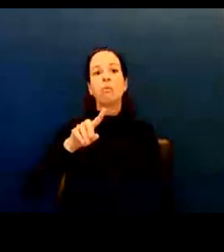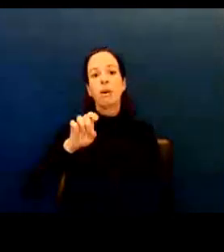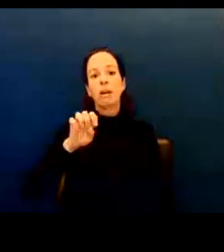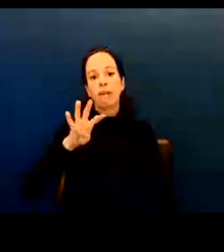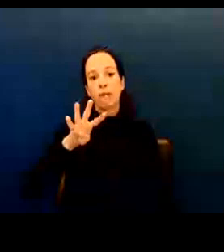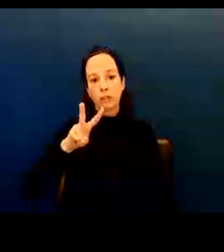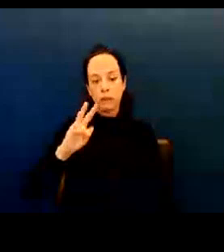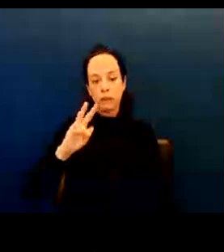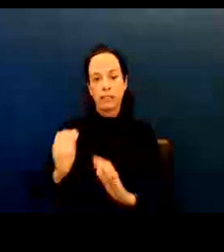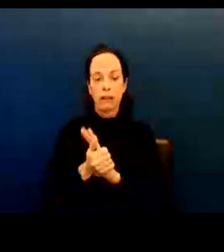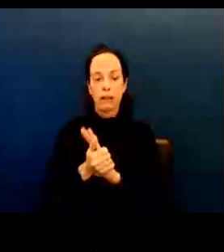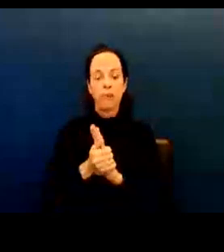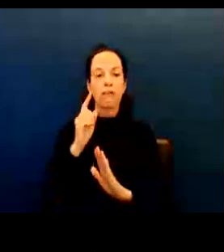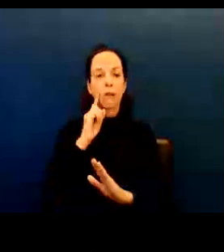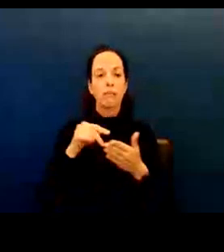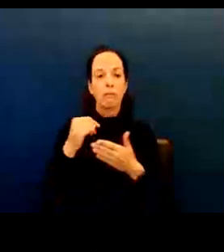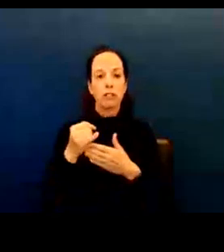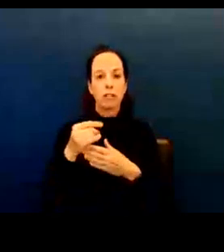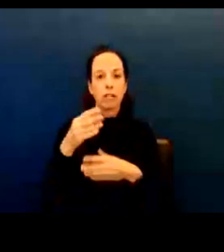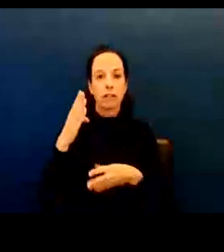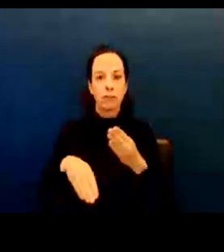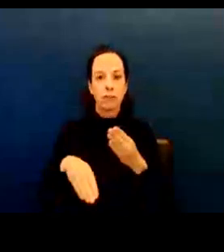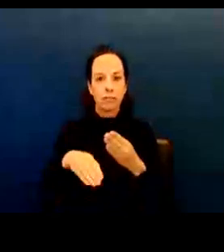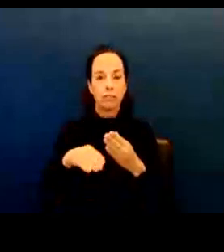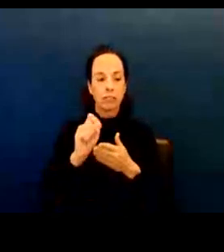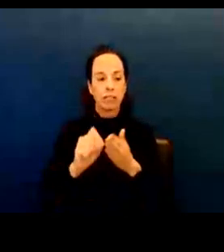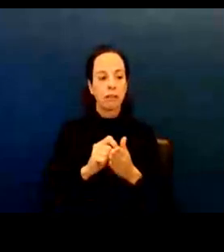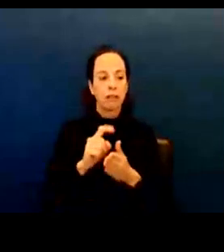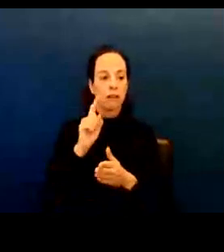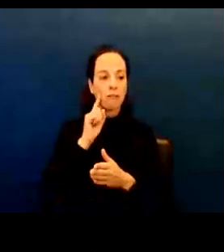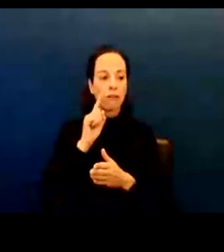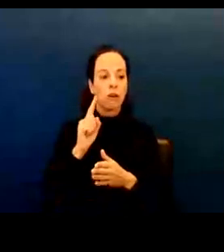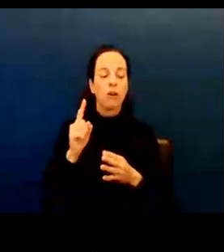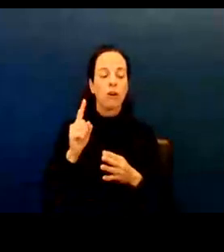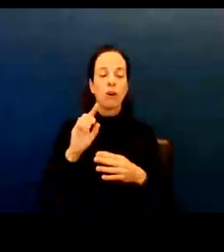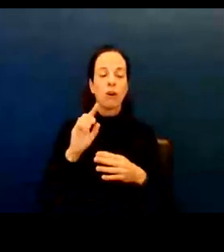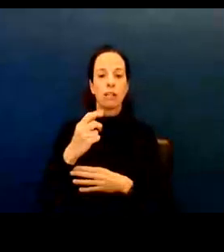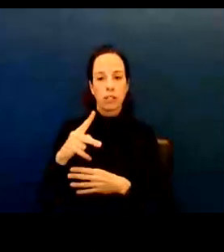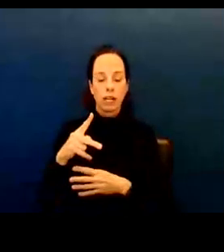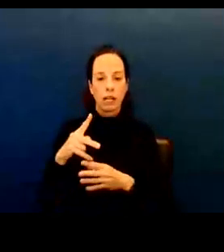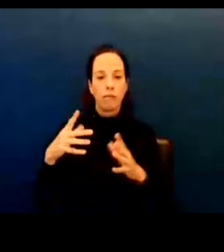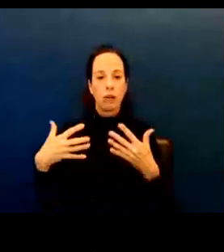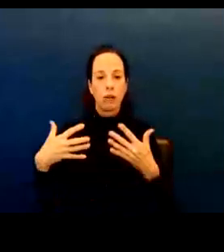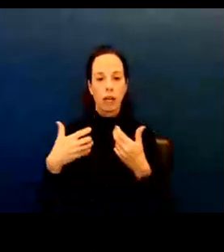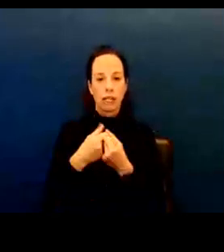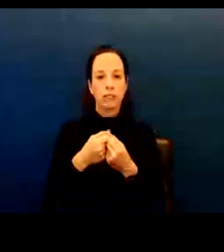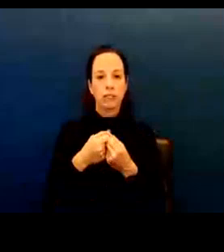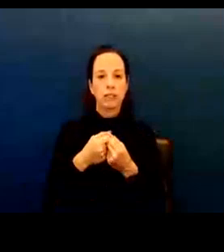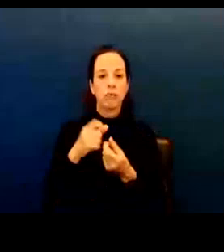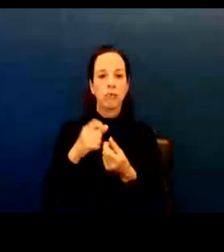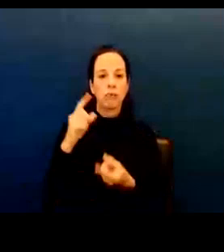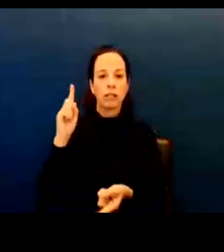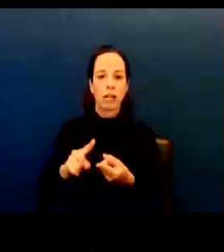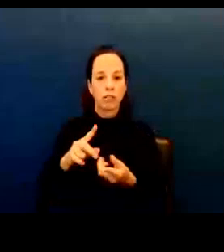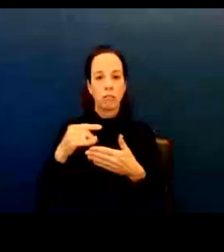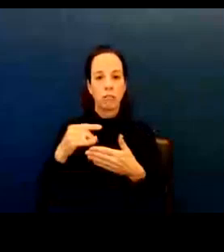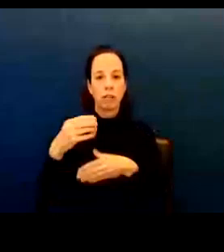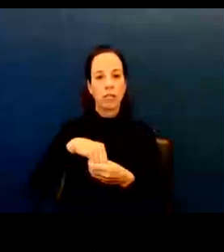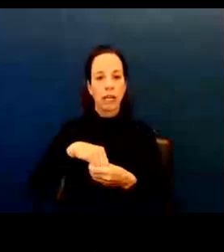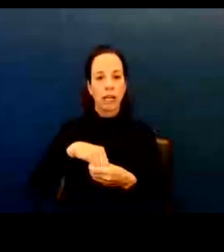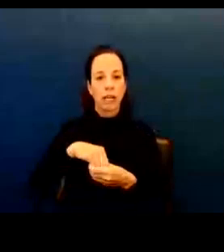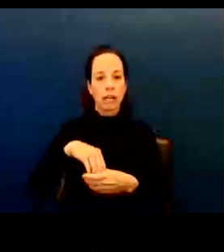the project completion period for a SHOP collision reduction project in Placer County. Tab 143 is an